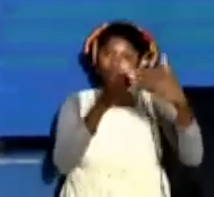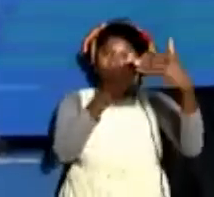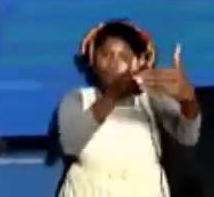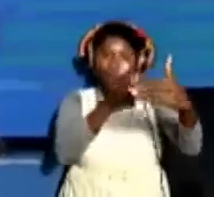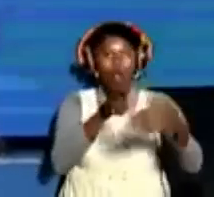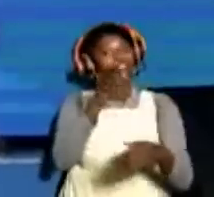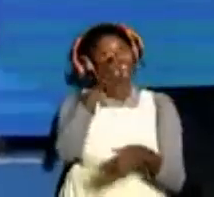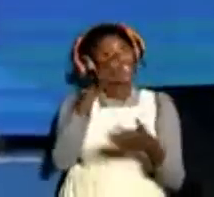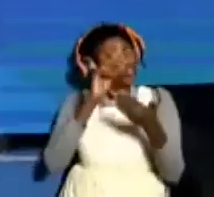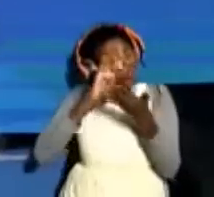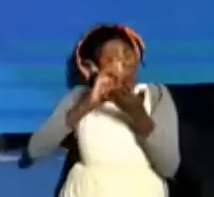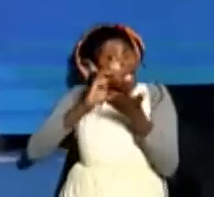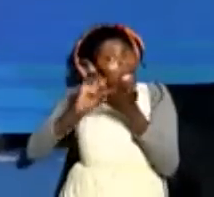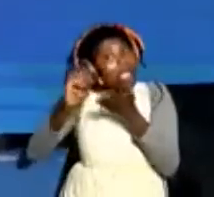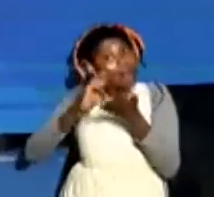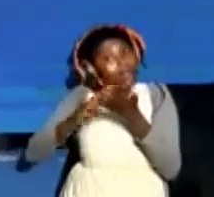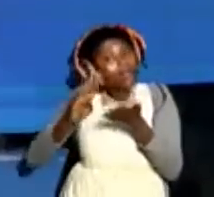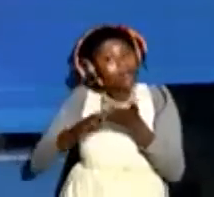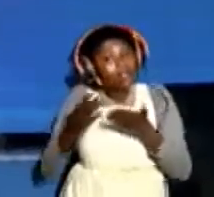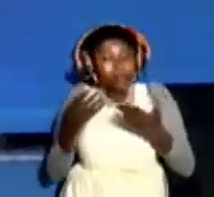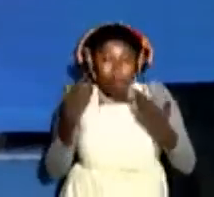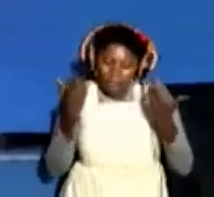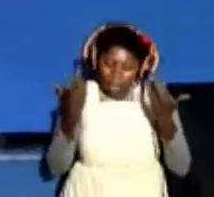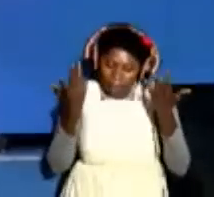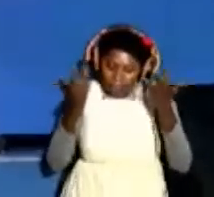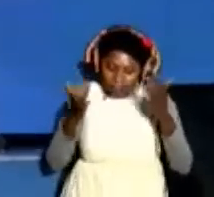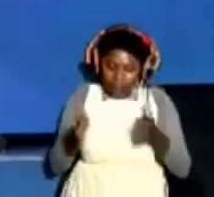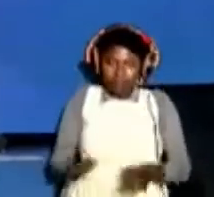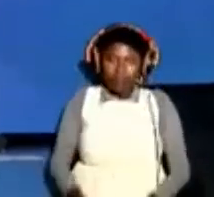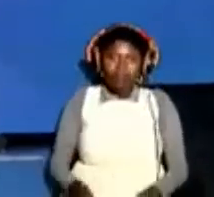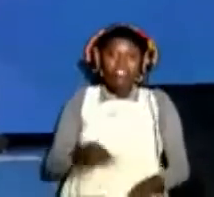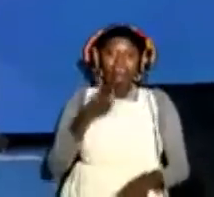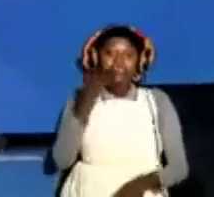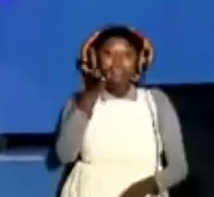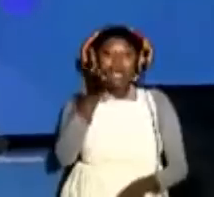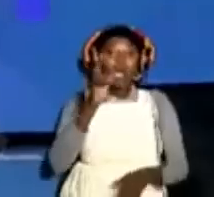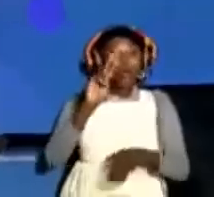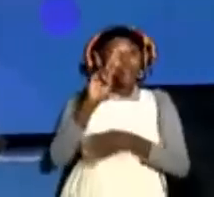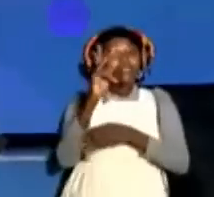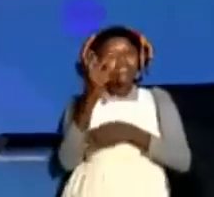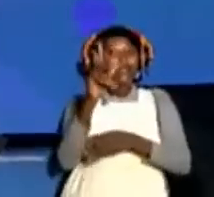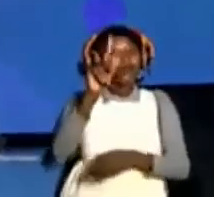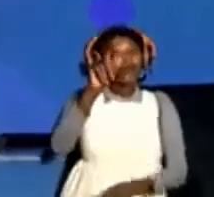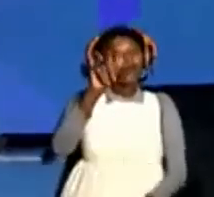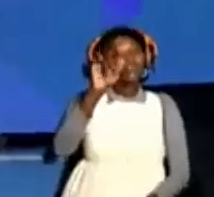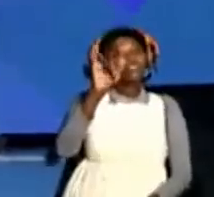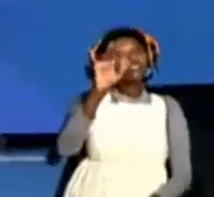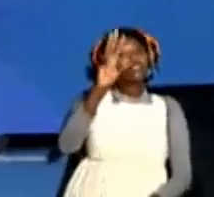Do you permit me to do that quickly? Aha. So let's take 2 Timothy.